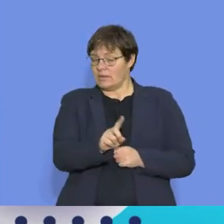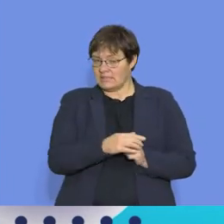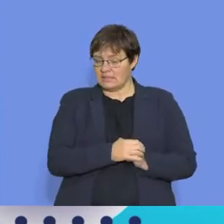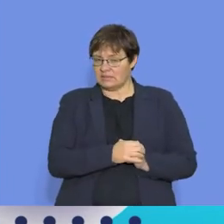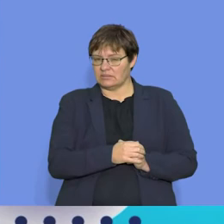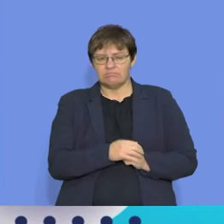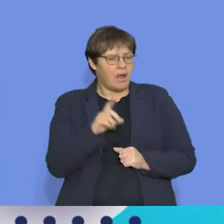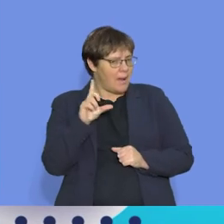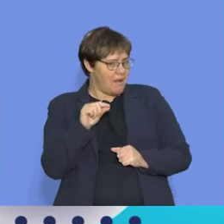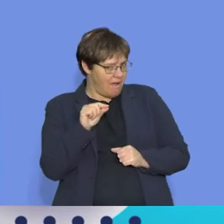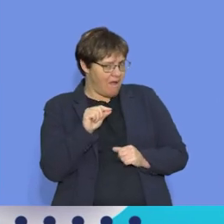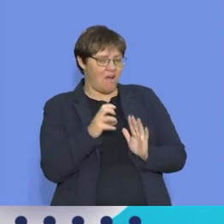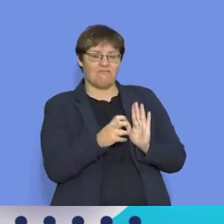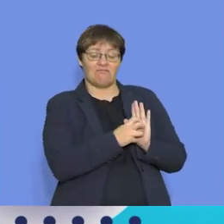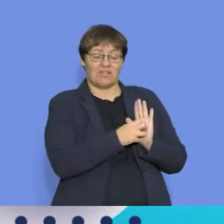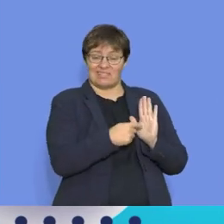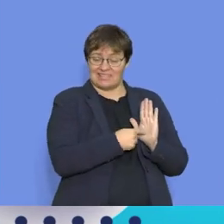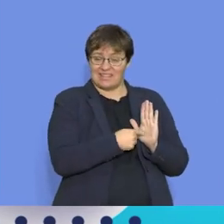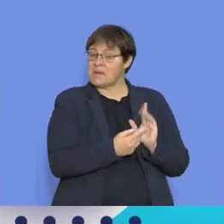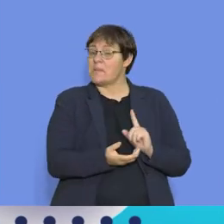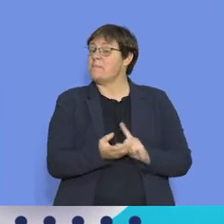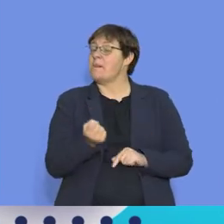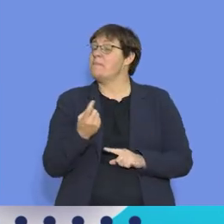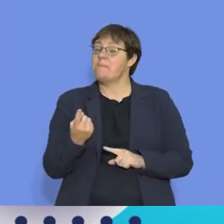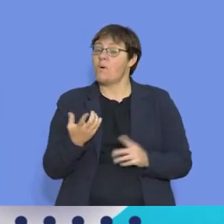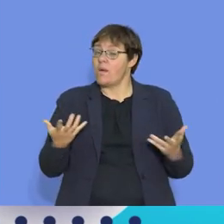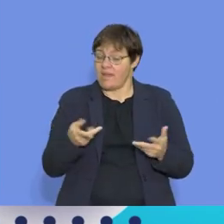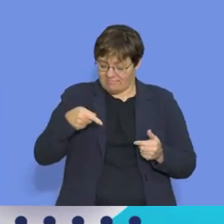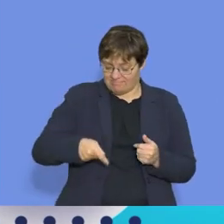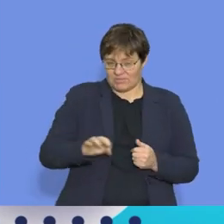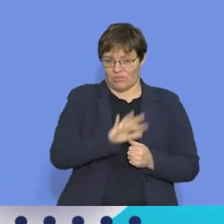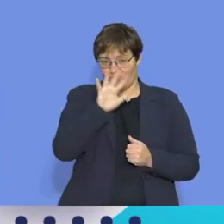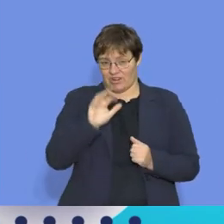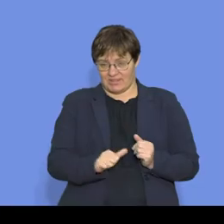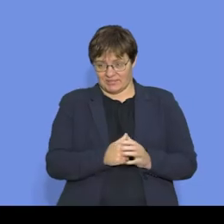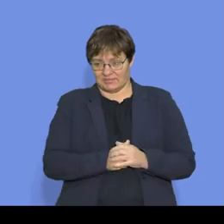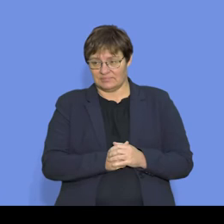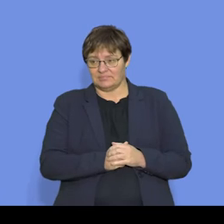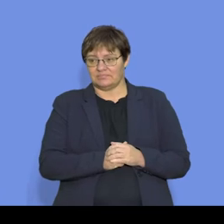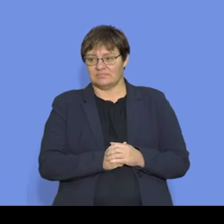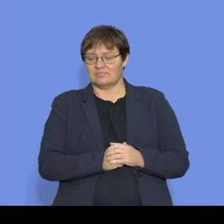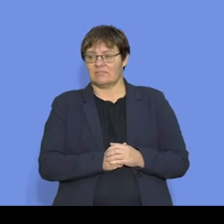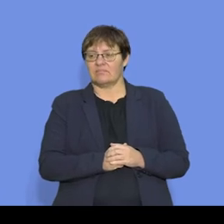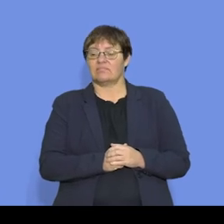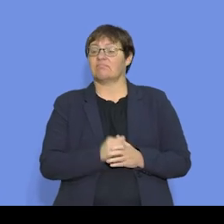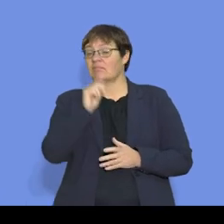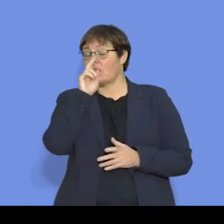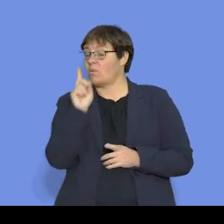some interesting fossils that have actually been found in our own country. So we are going to be looking